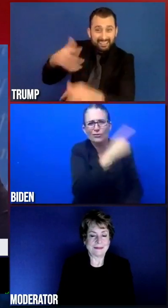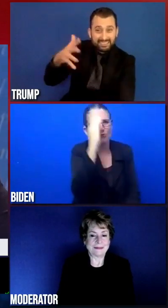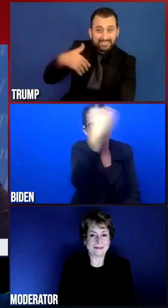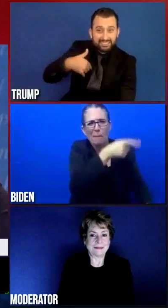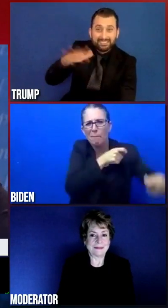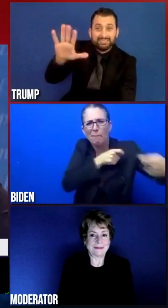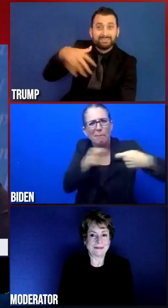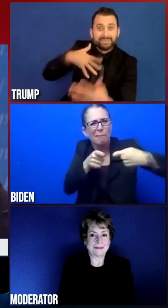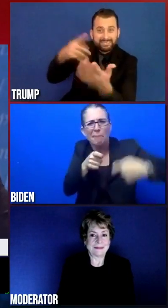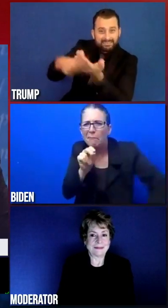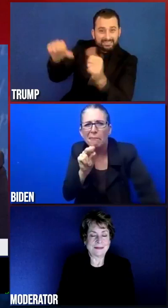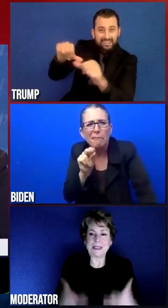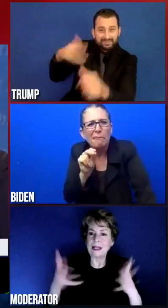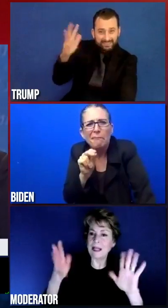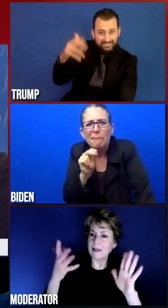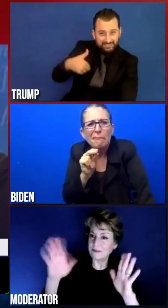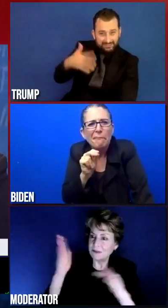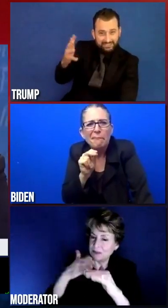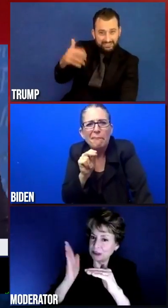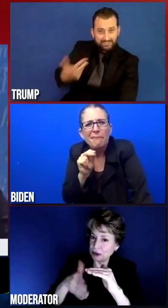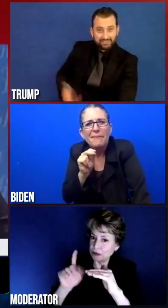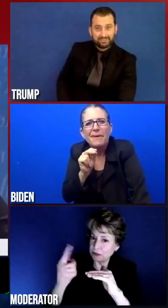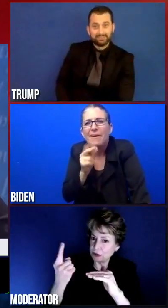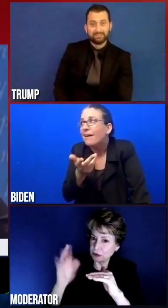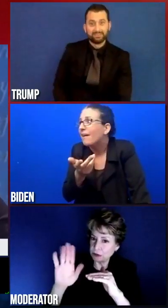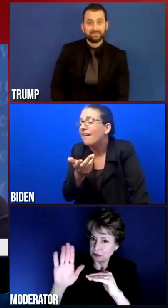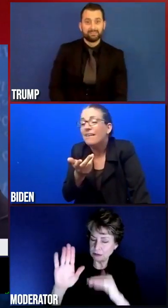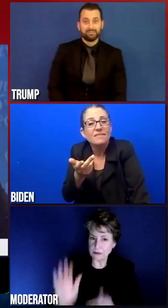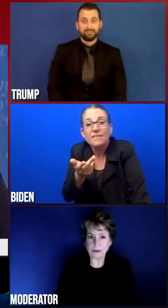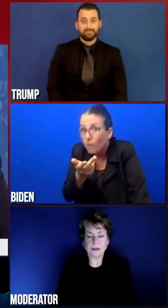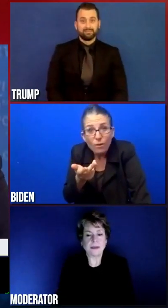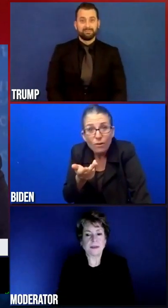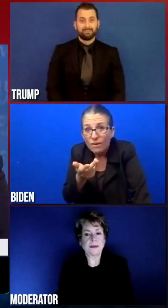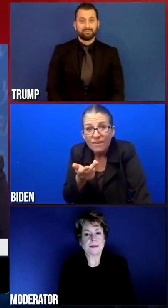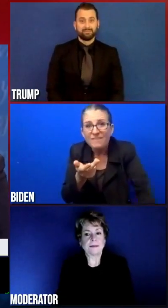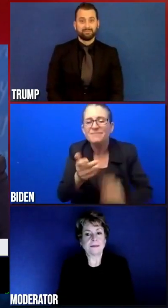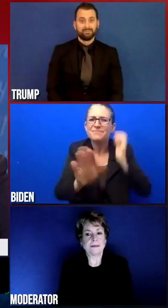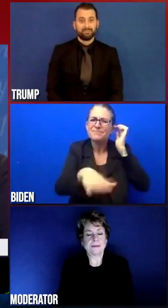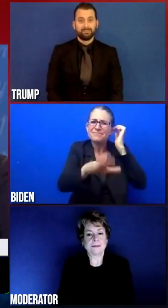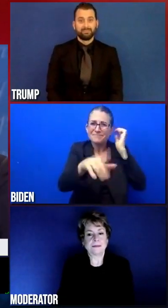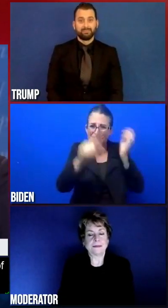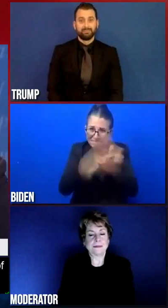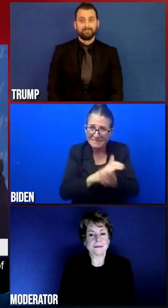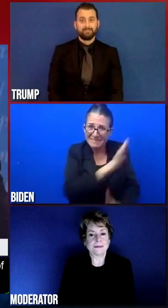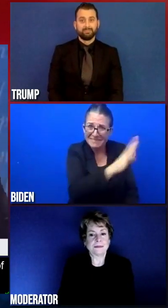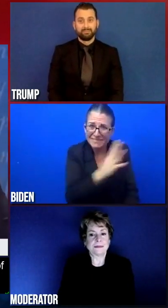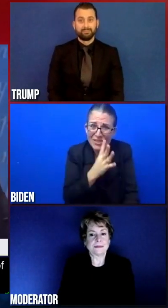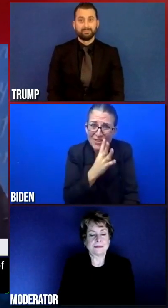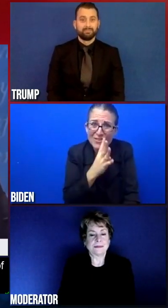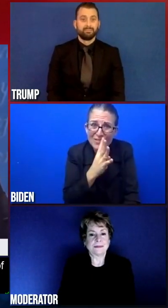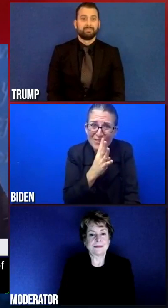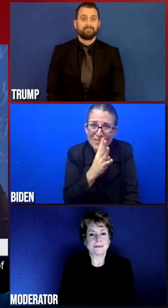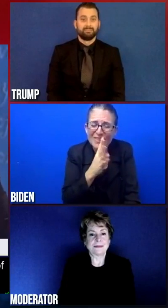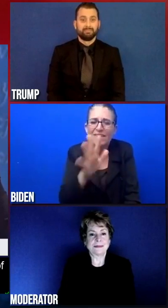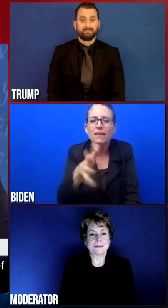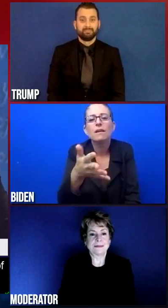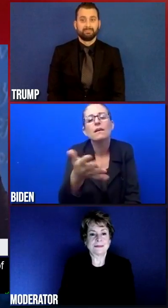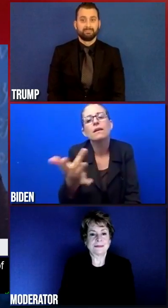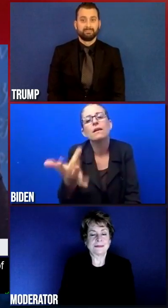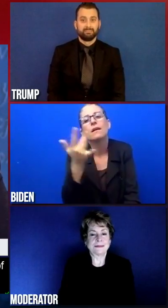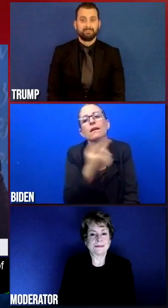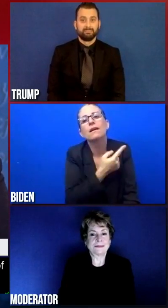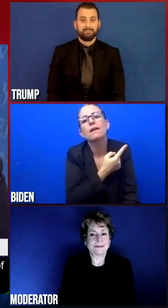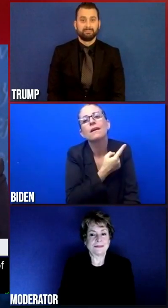moment what he's telling you in light of all the lies he's told you about the whole issue relating to